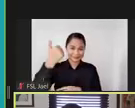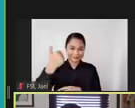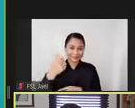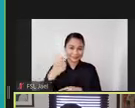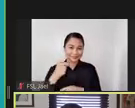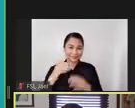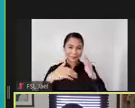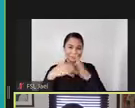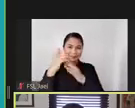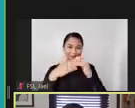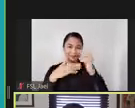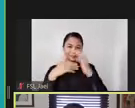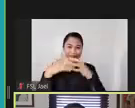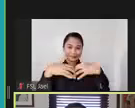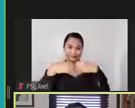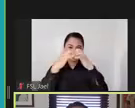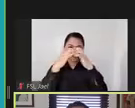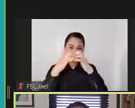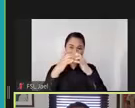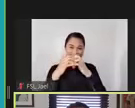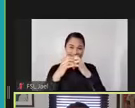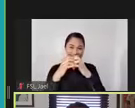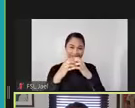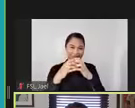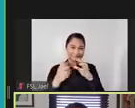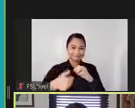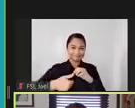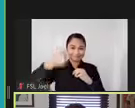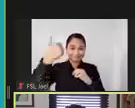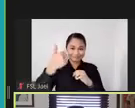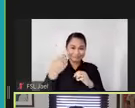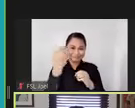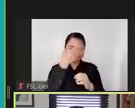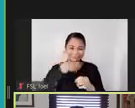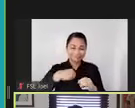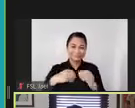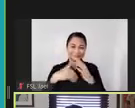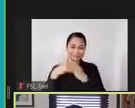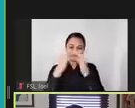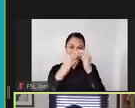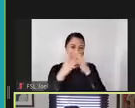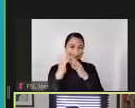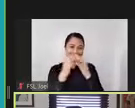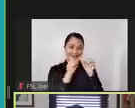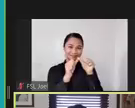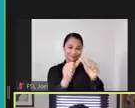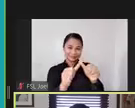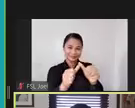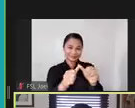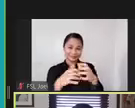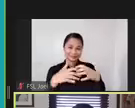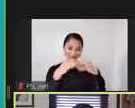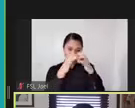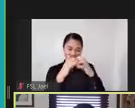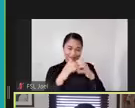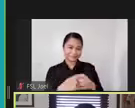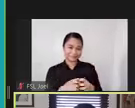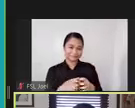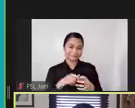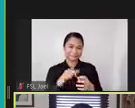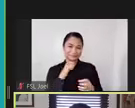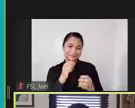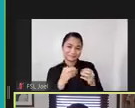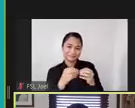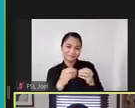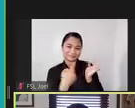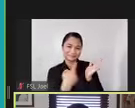I won't go into the details in the interest of time, but I will say that we have also defined